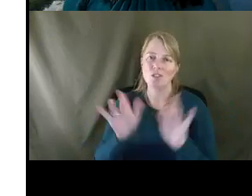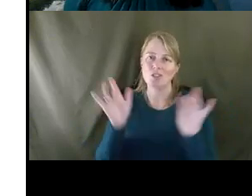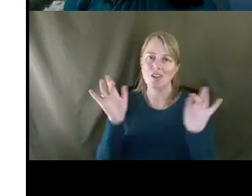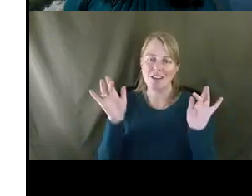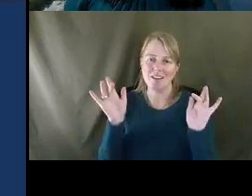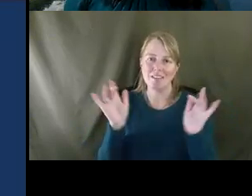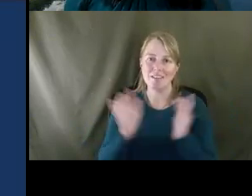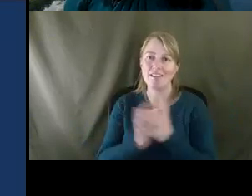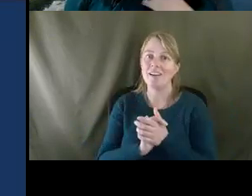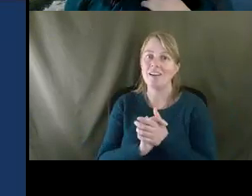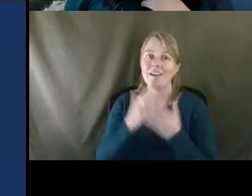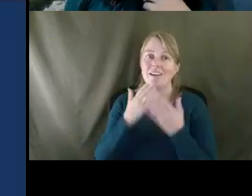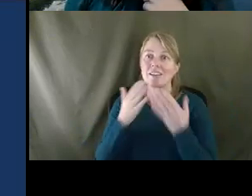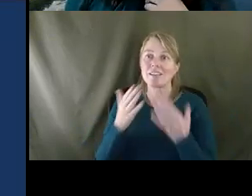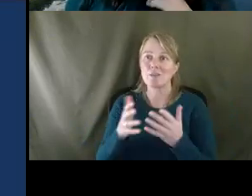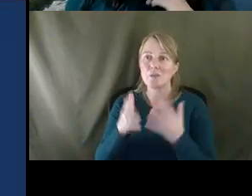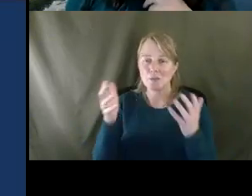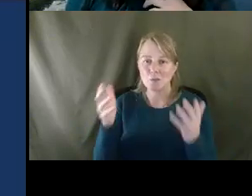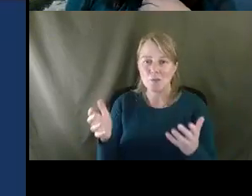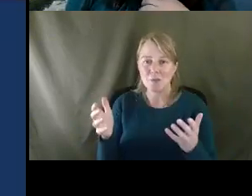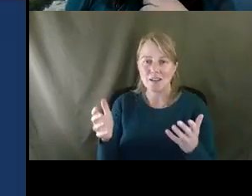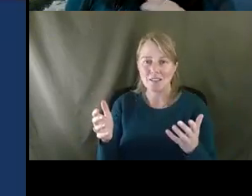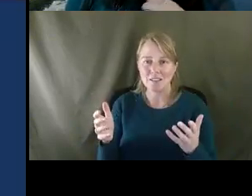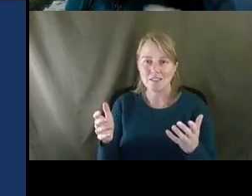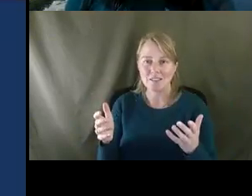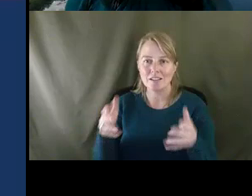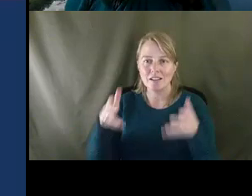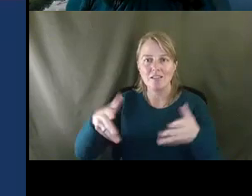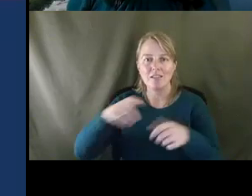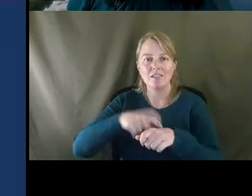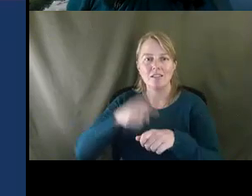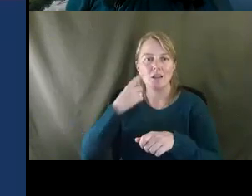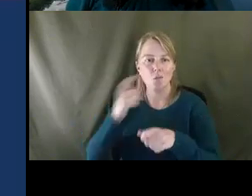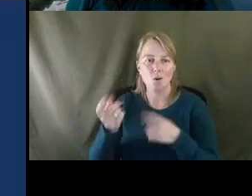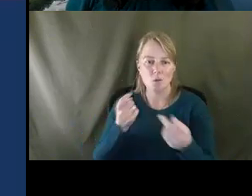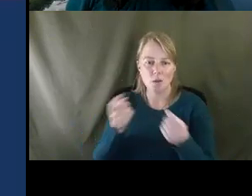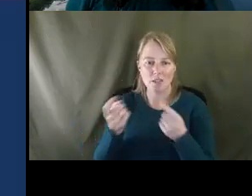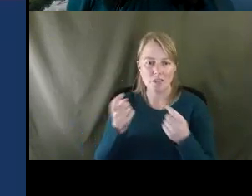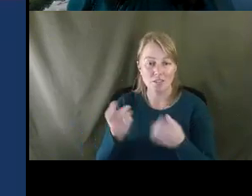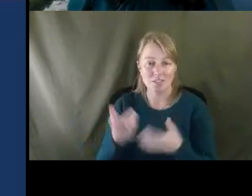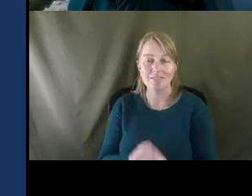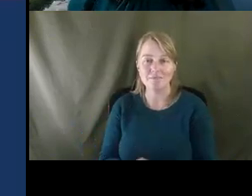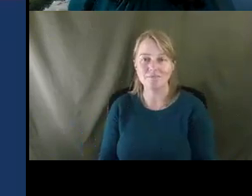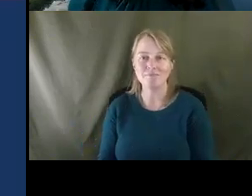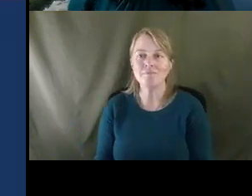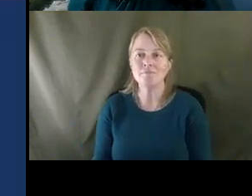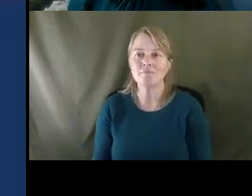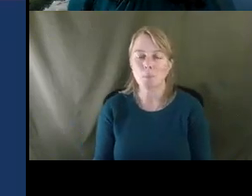Well, thank you so much. I think we have time for some questions now.